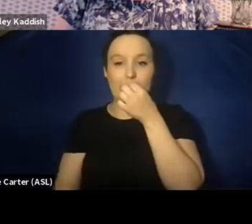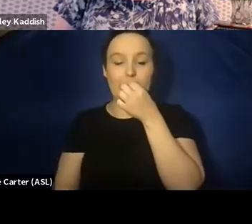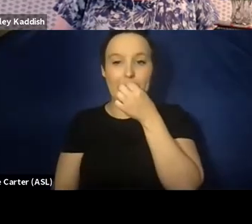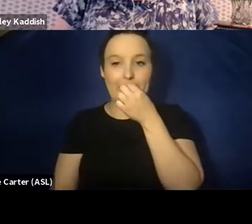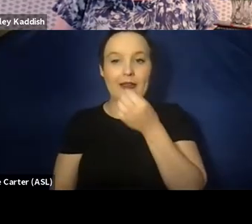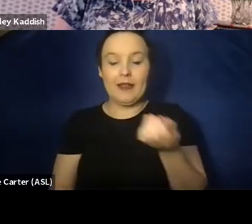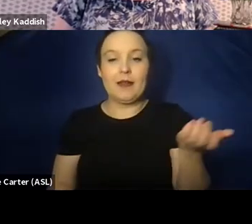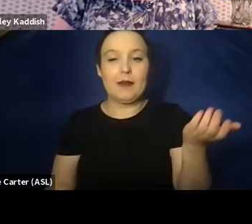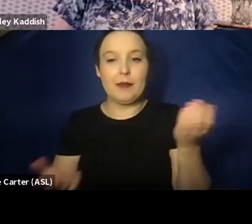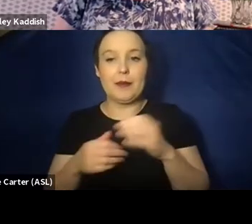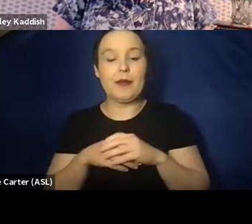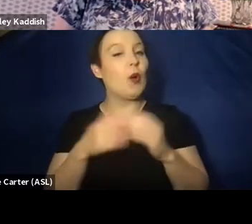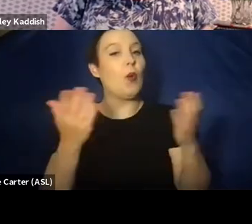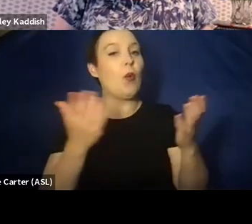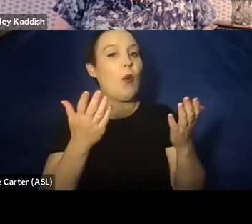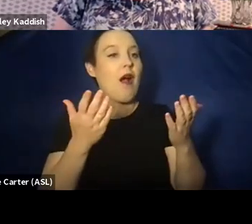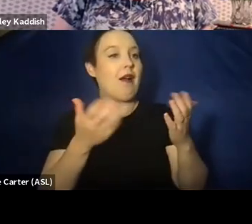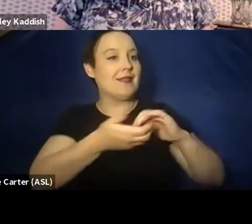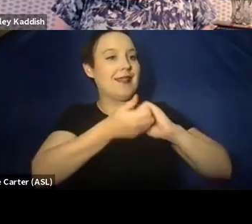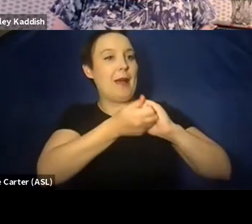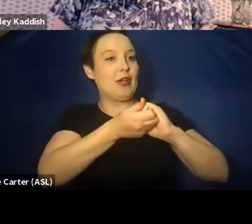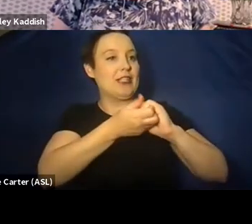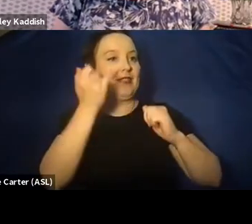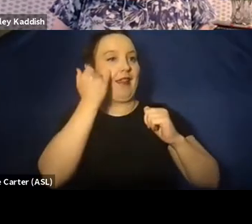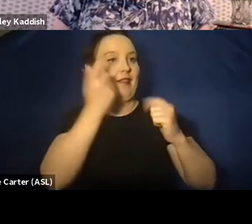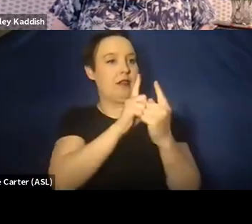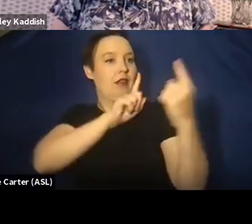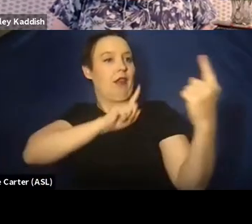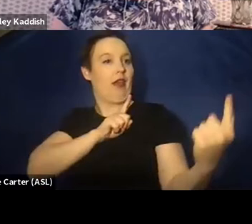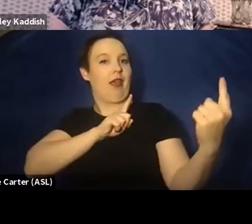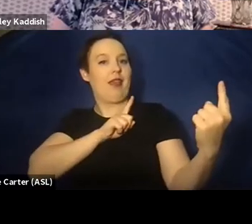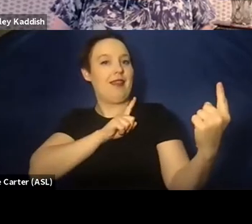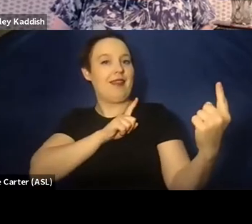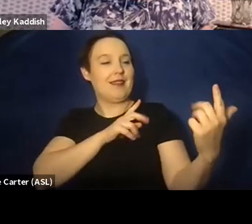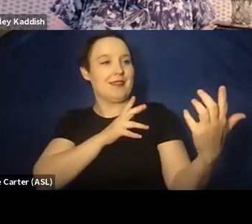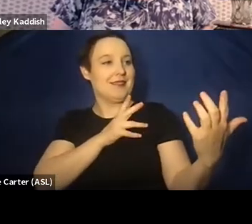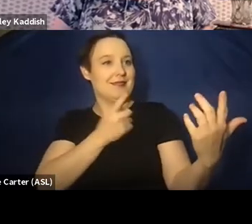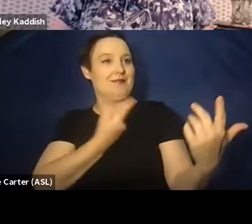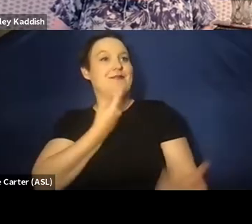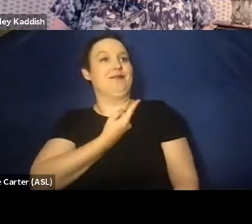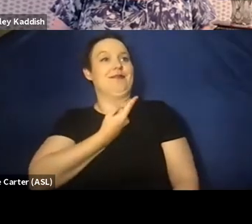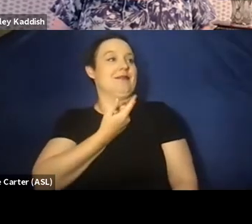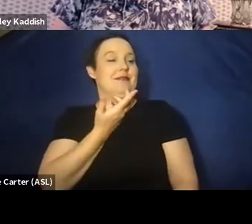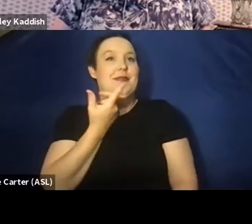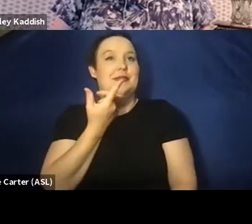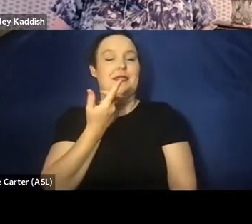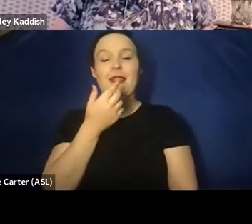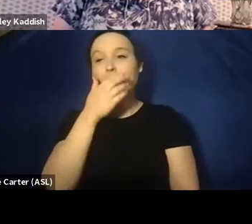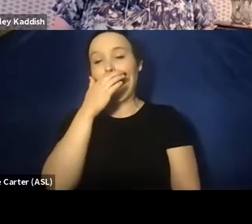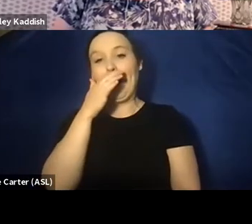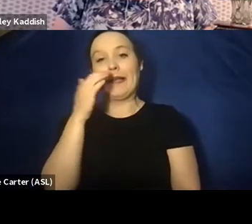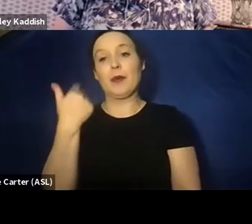What is a collaboration when you cannot meet other people in person? And well, we got to know